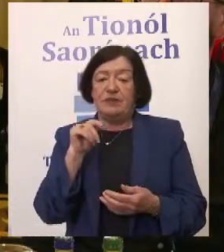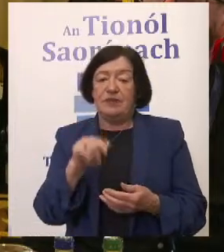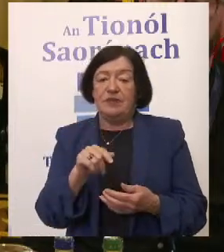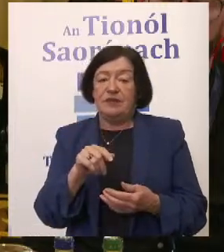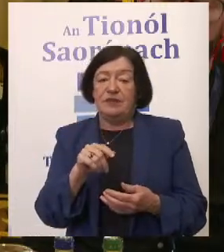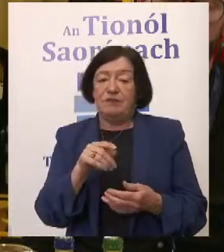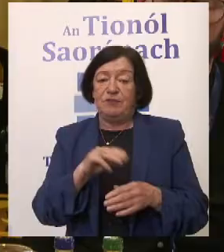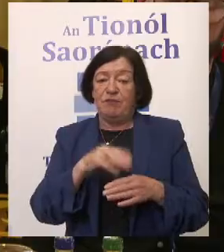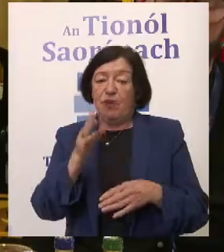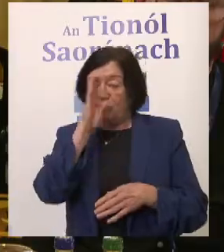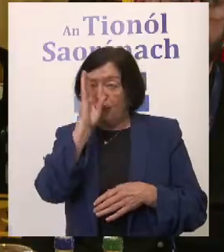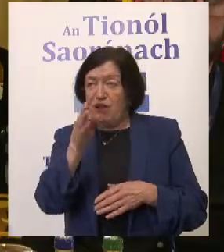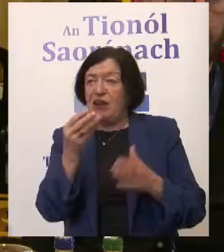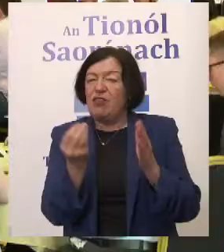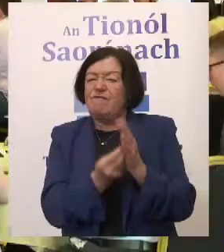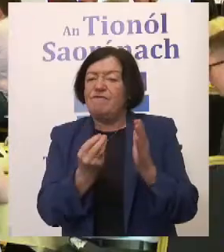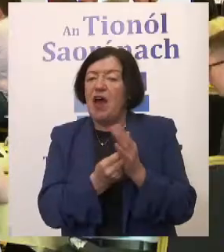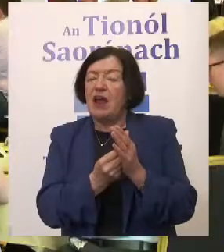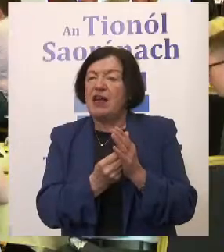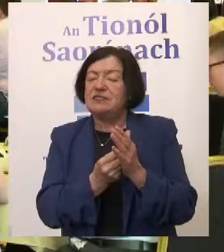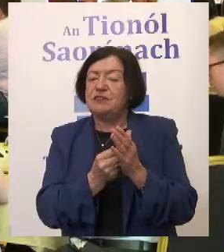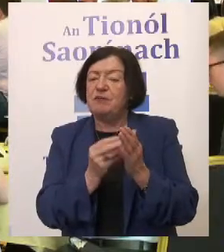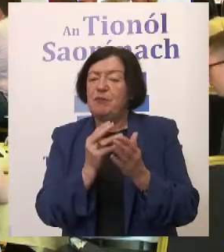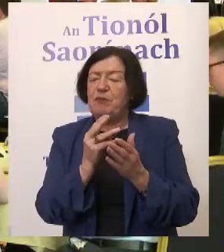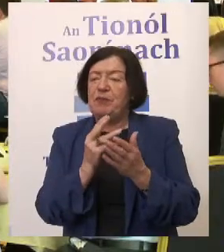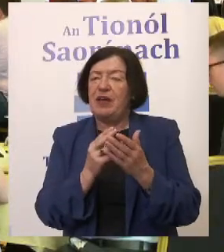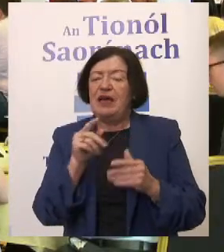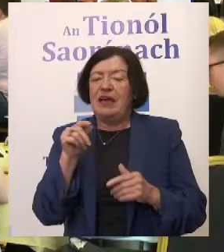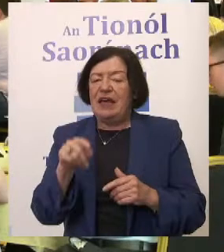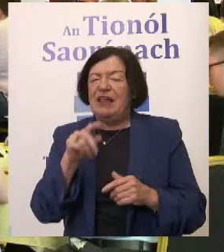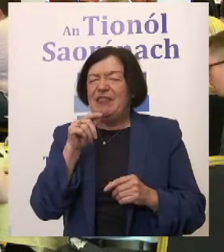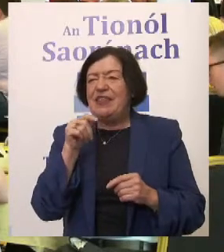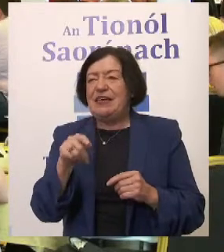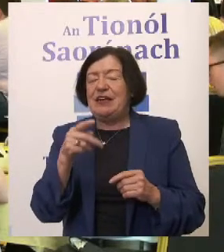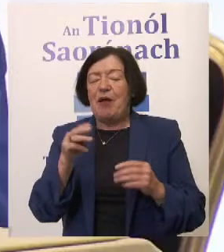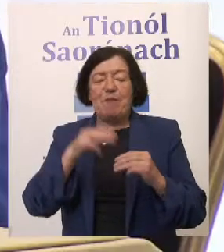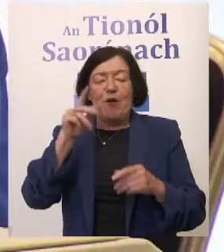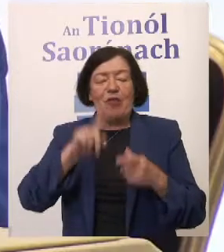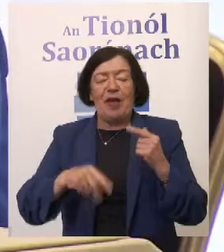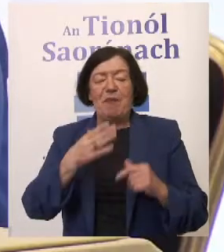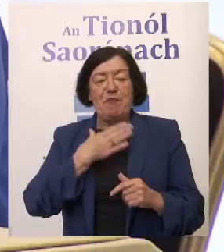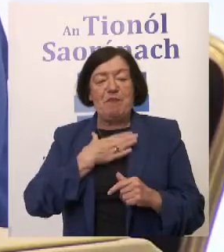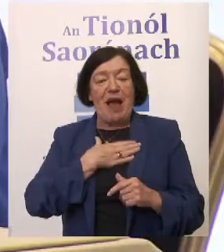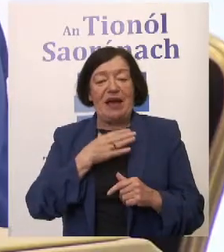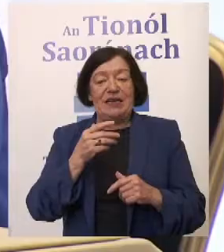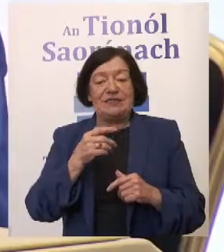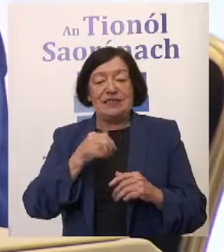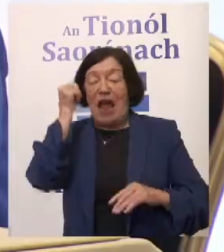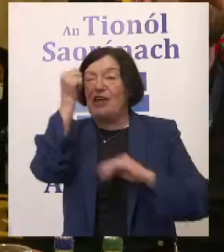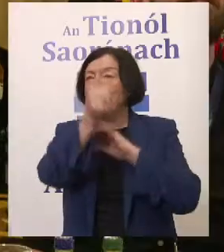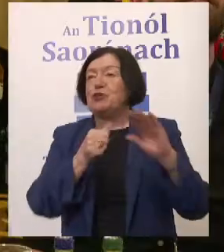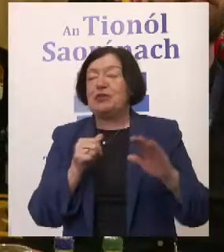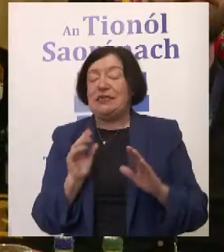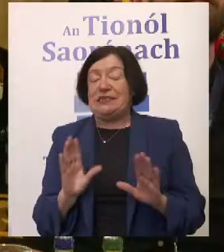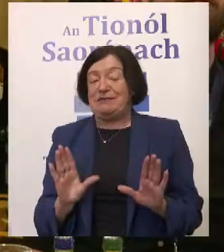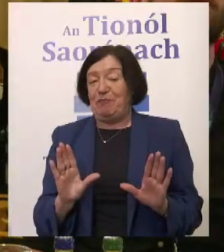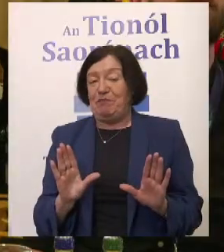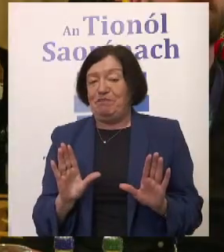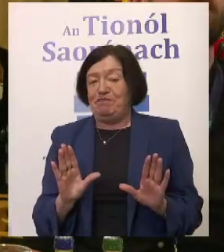financing aspect? I think that would take me a little bit beyond my expertise